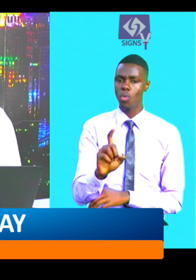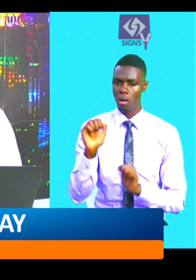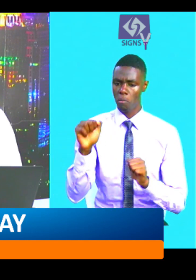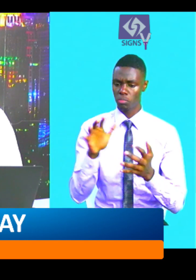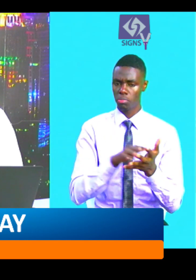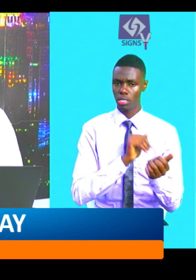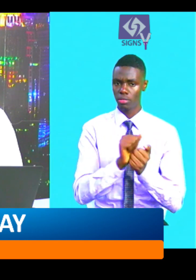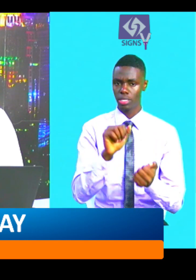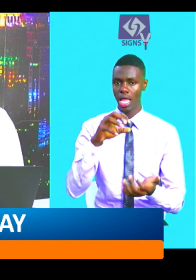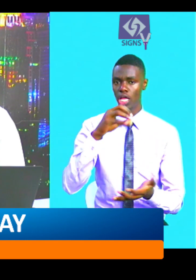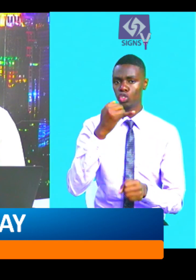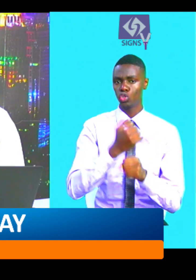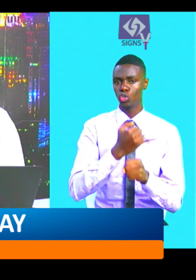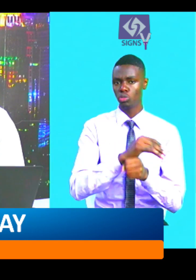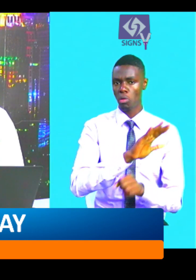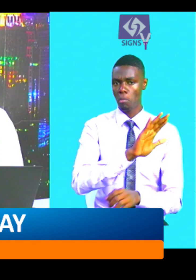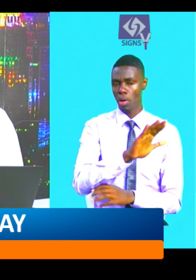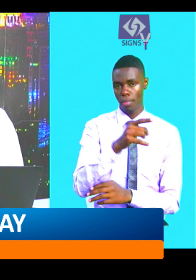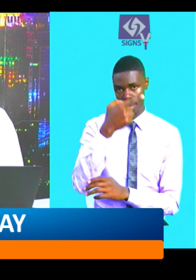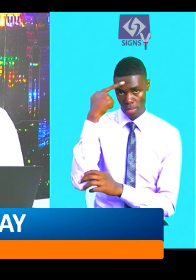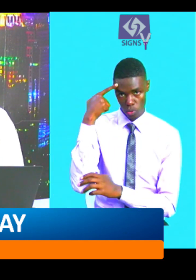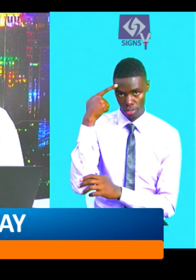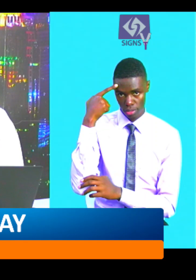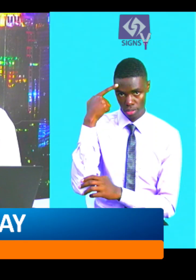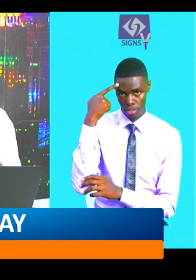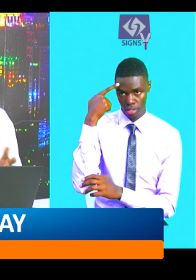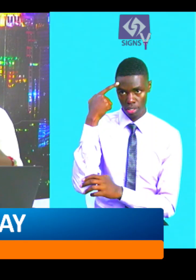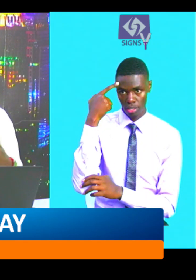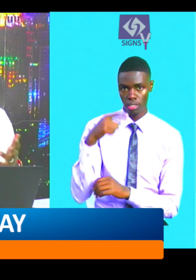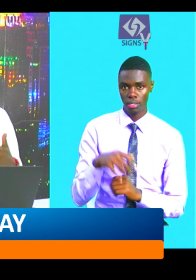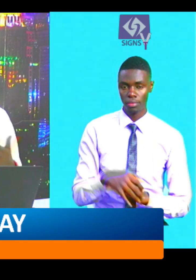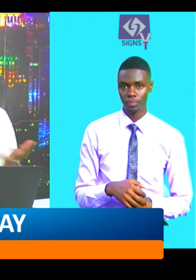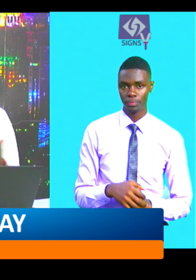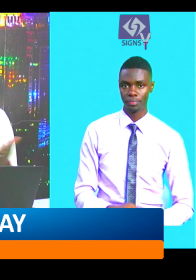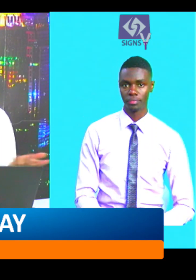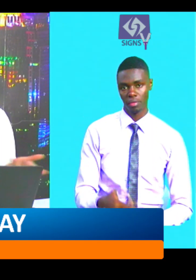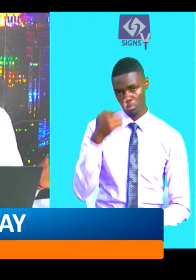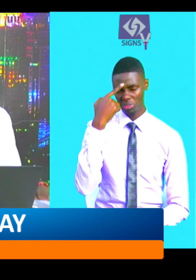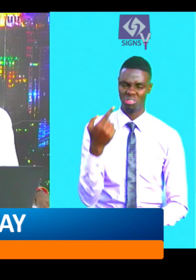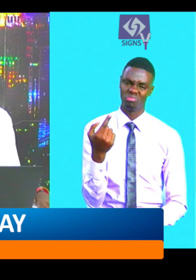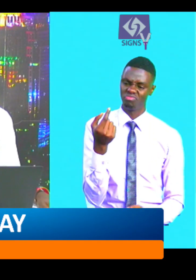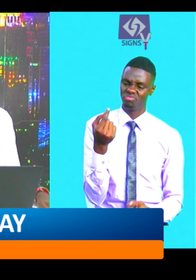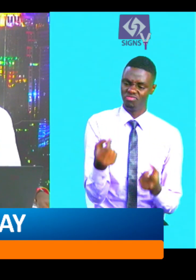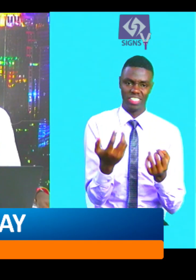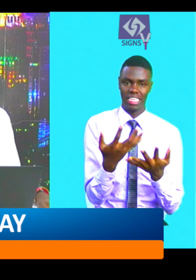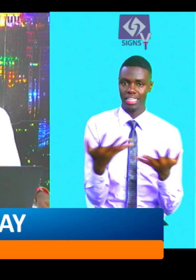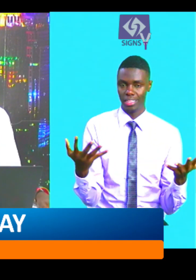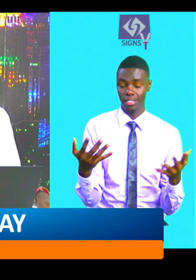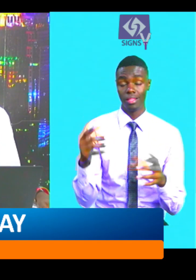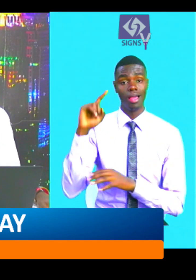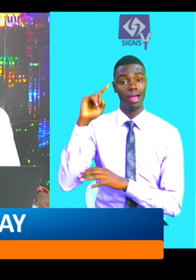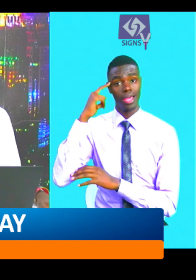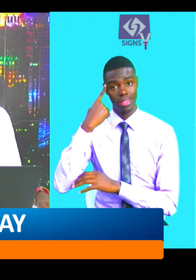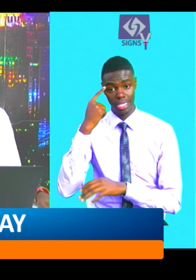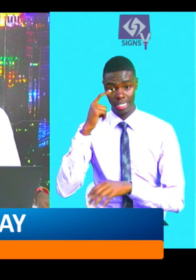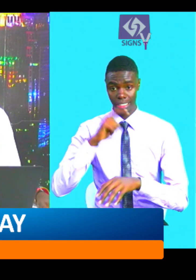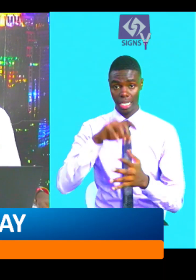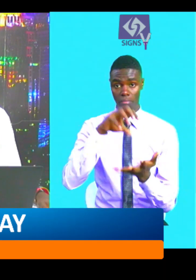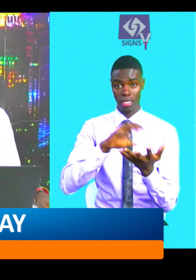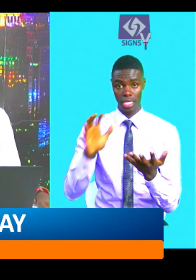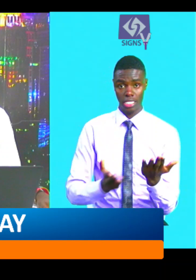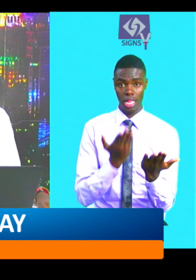the normal typical court you have in a country. Yes. It's held to a high standard, and you know